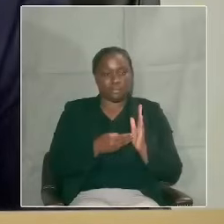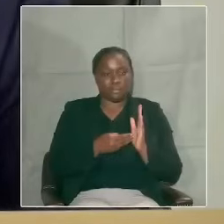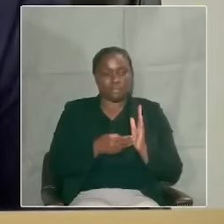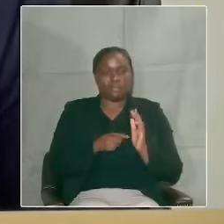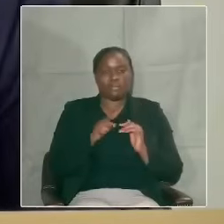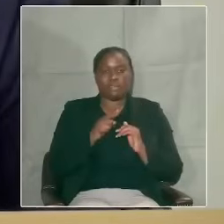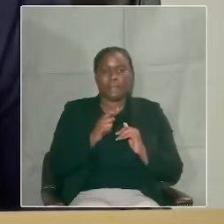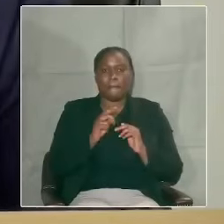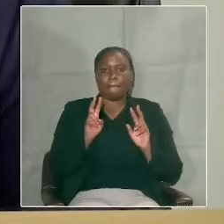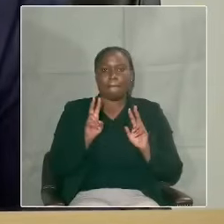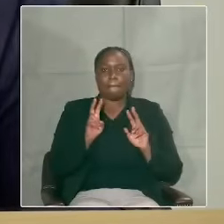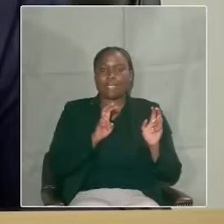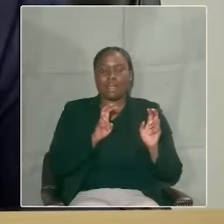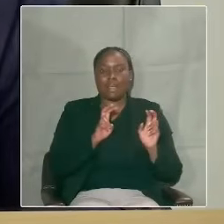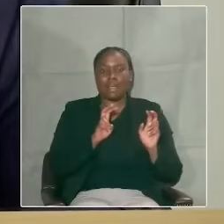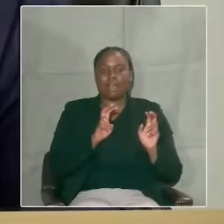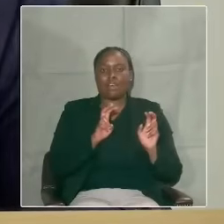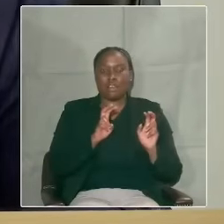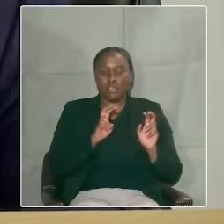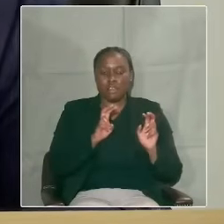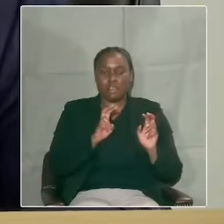the matter could not wait.